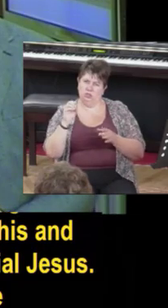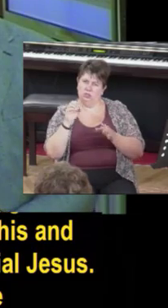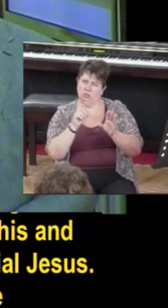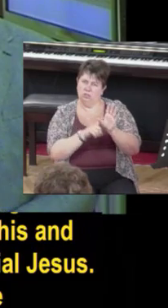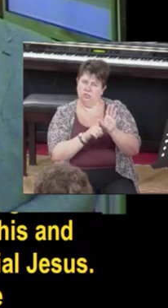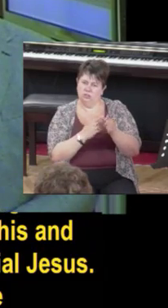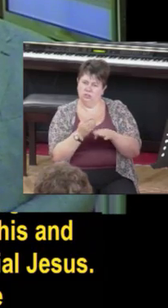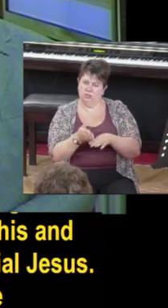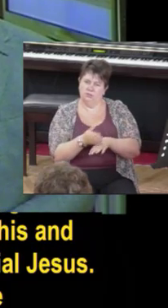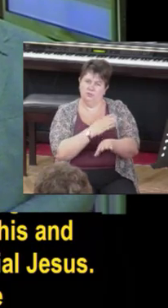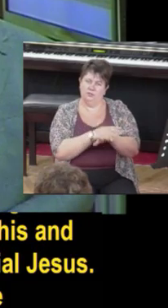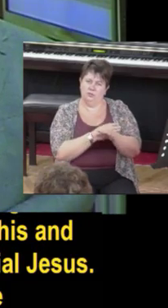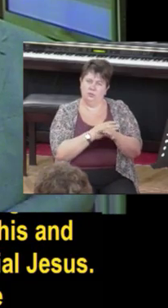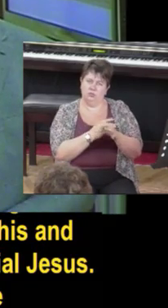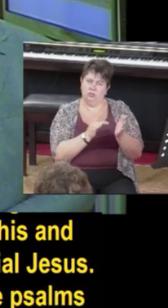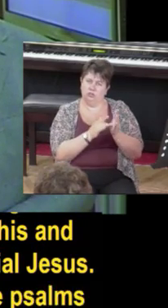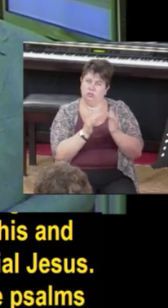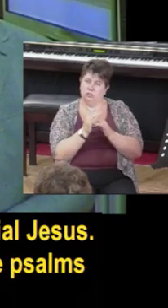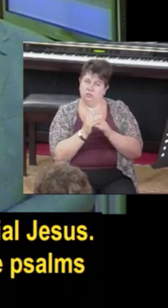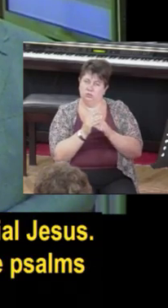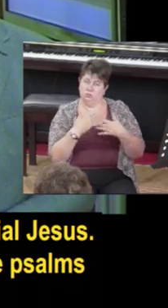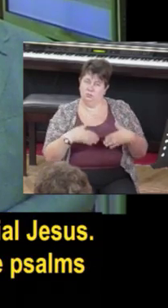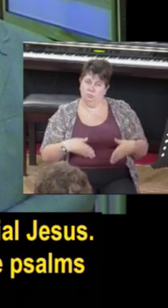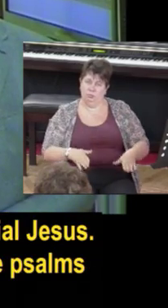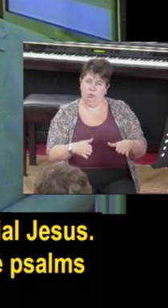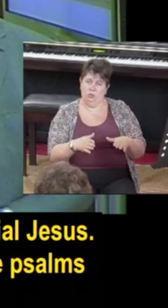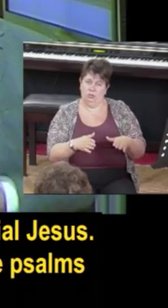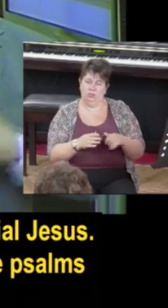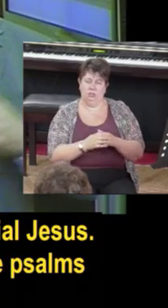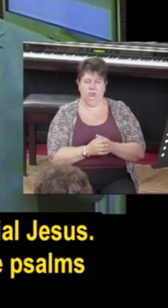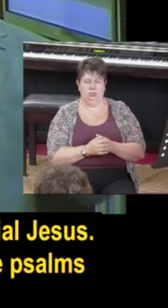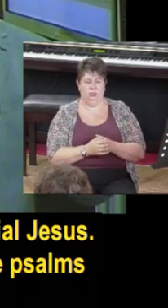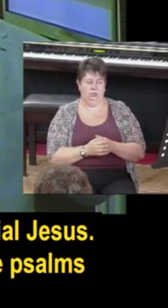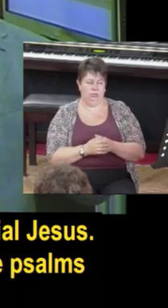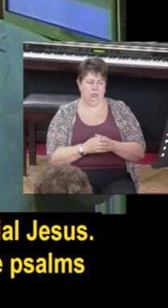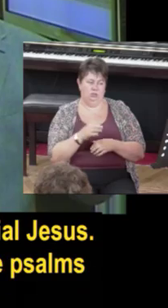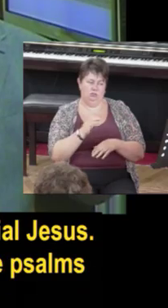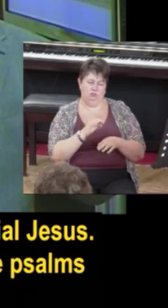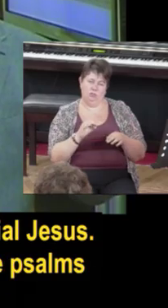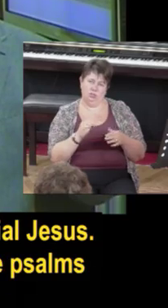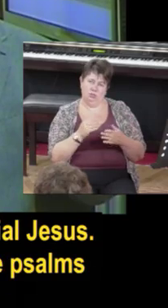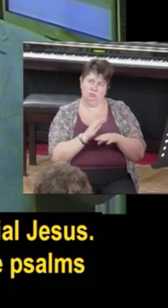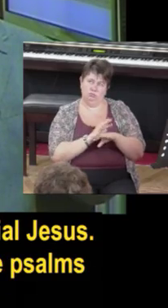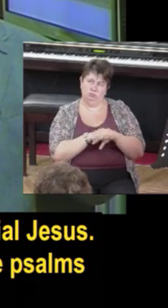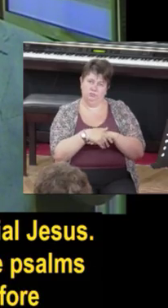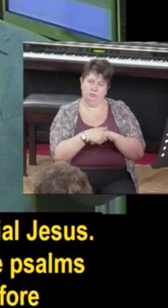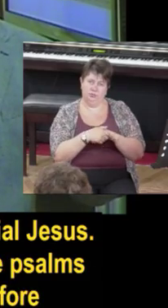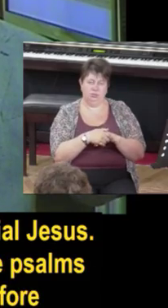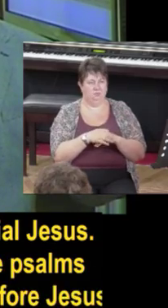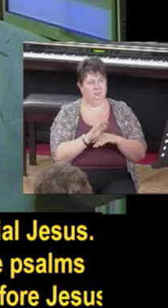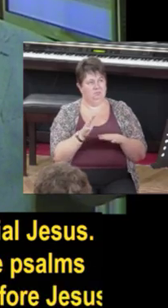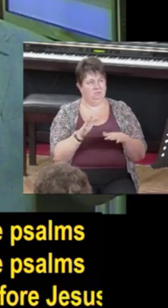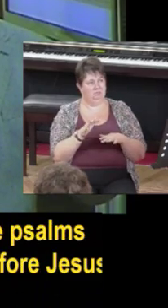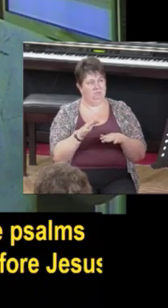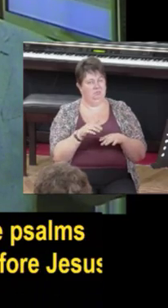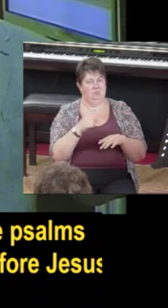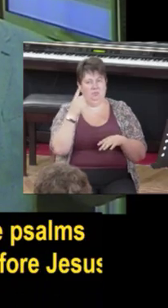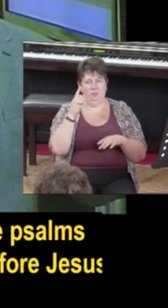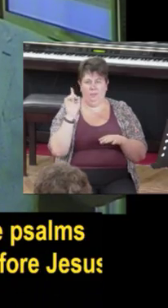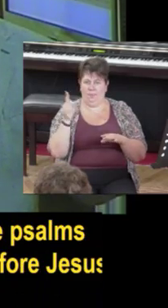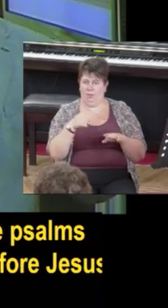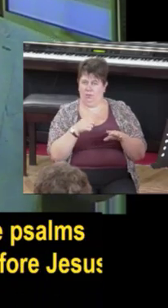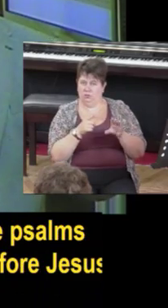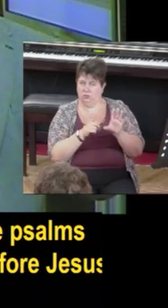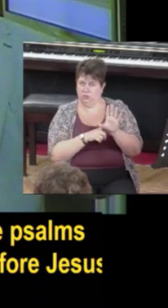before Jesus was born at Bethlehem. The Psalms were written over a period of about 1,000